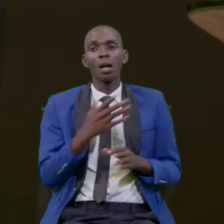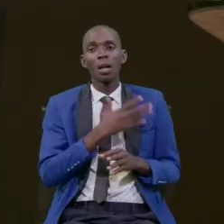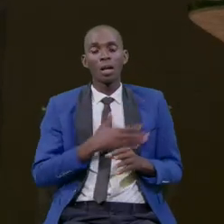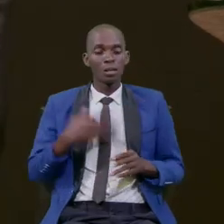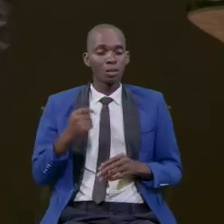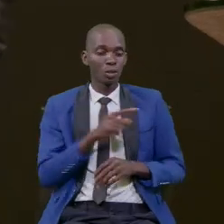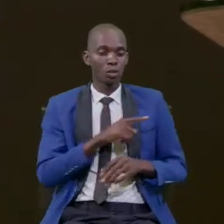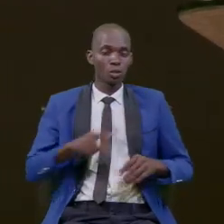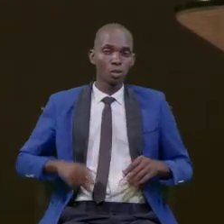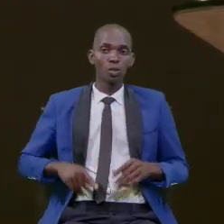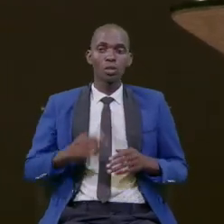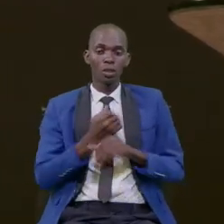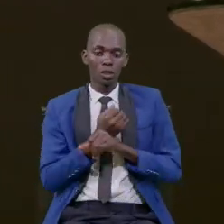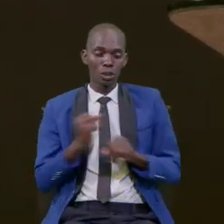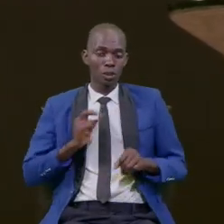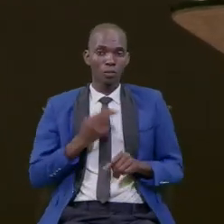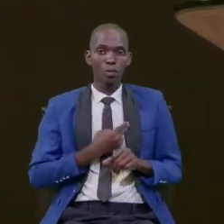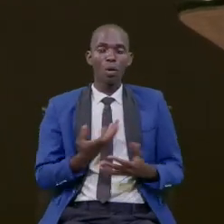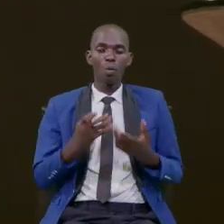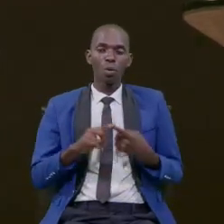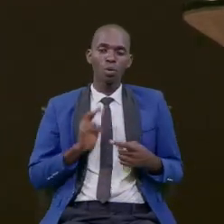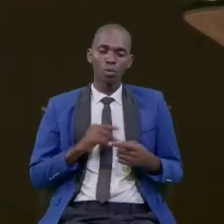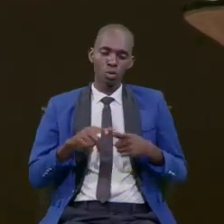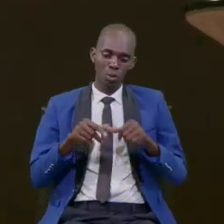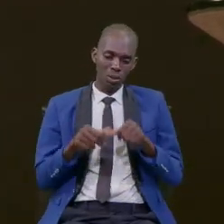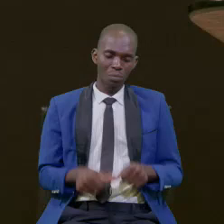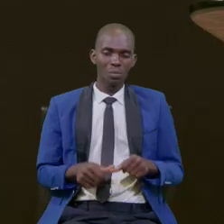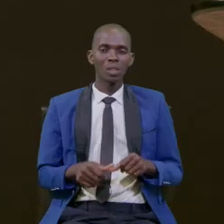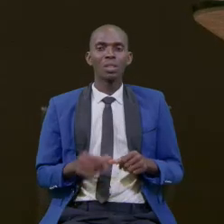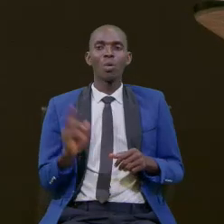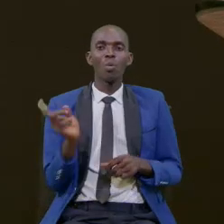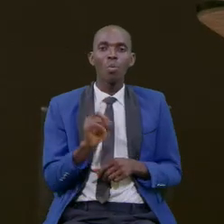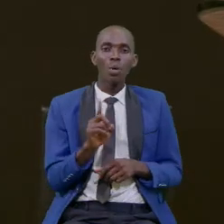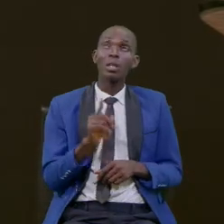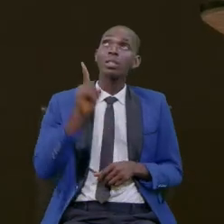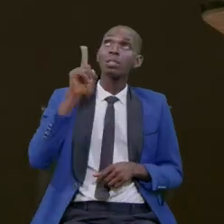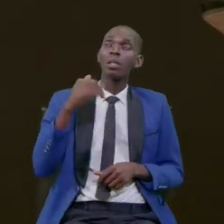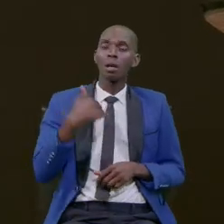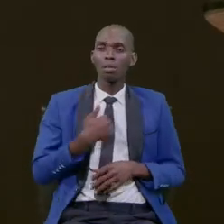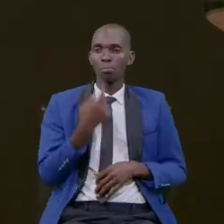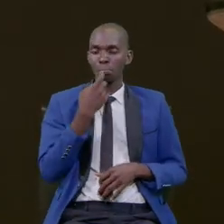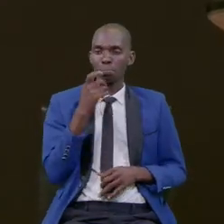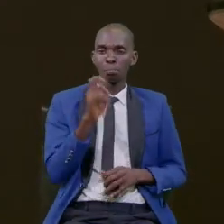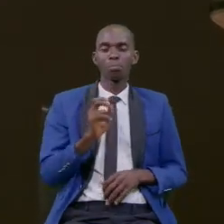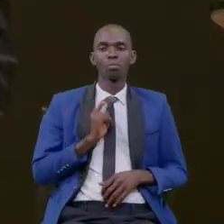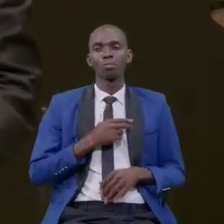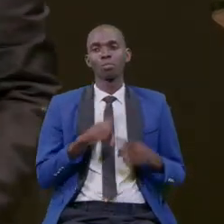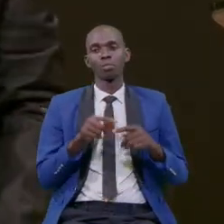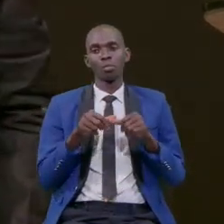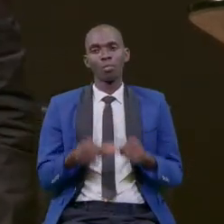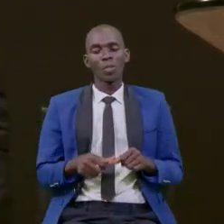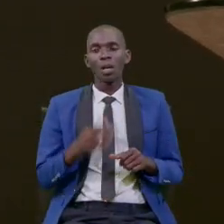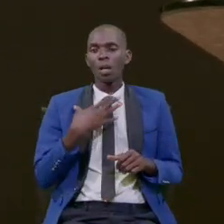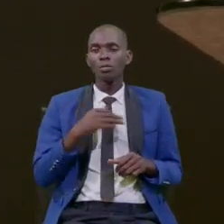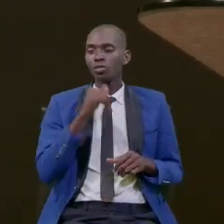the kingdom. He wants us to remain. He wants us to abide where he has put us. And not